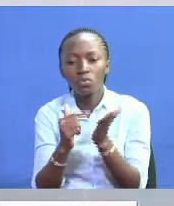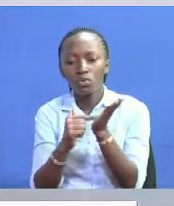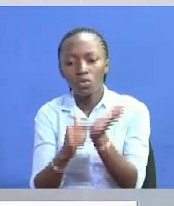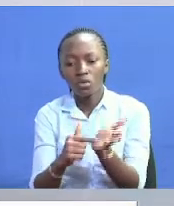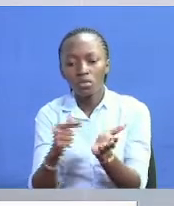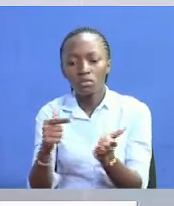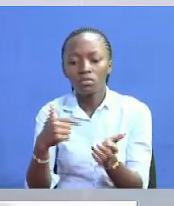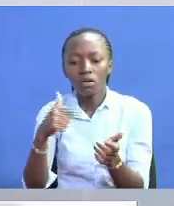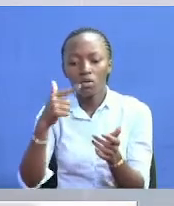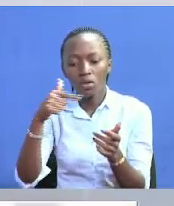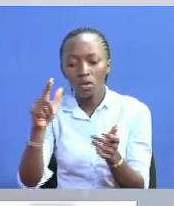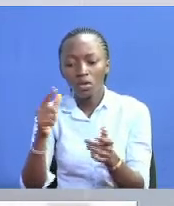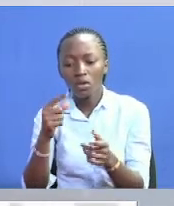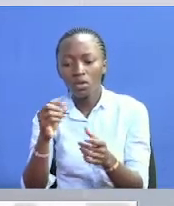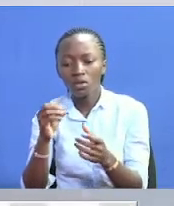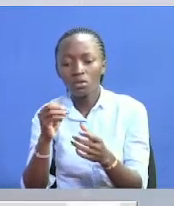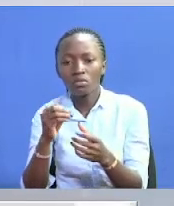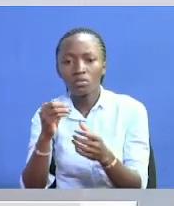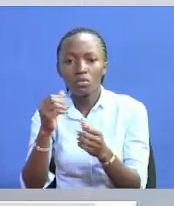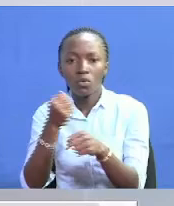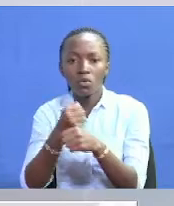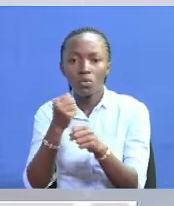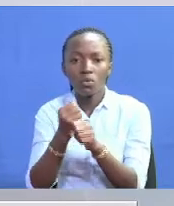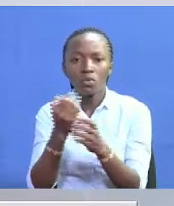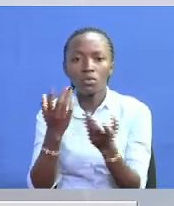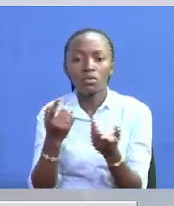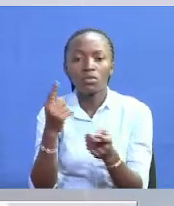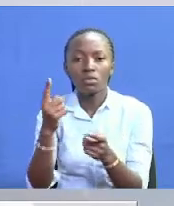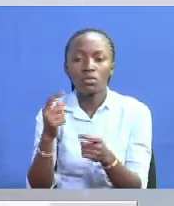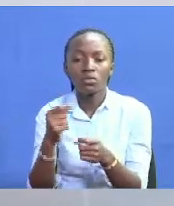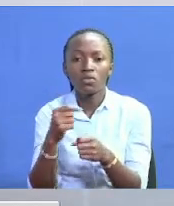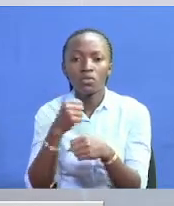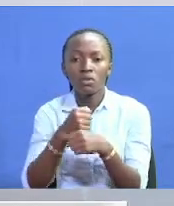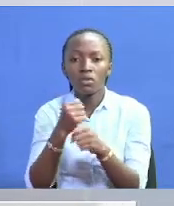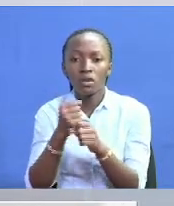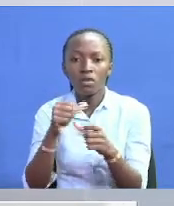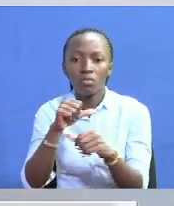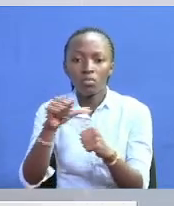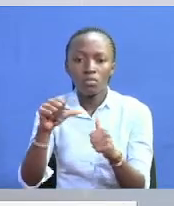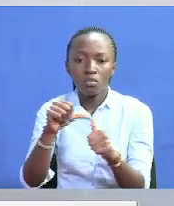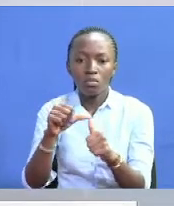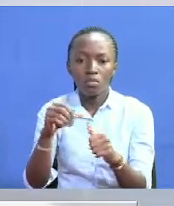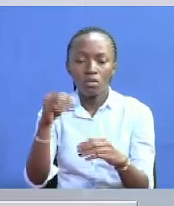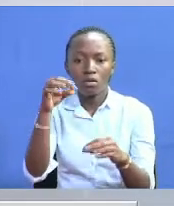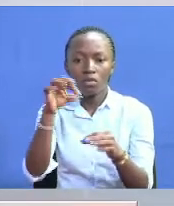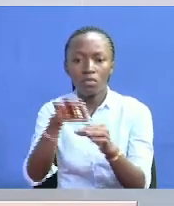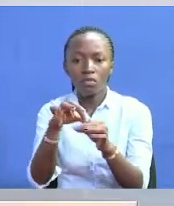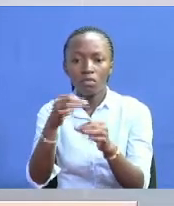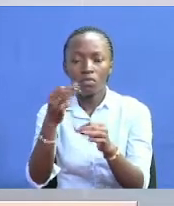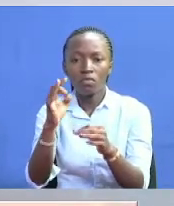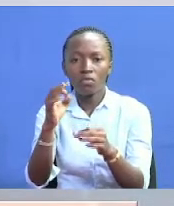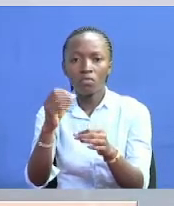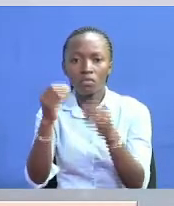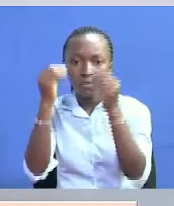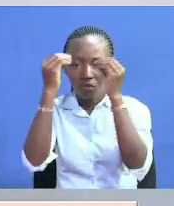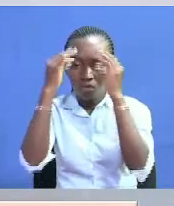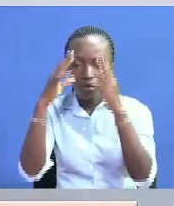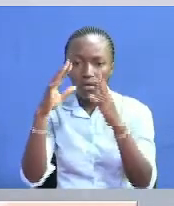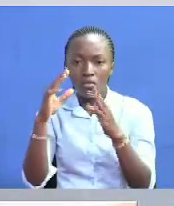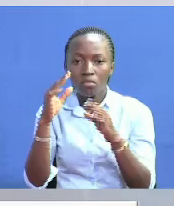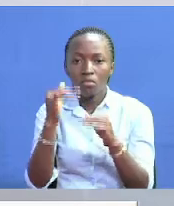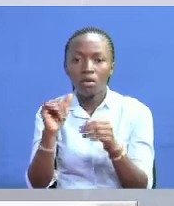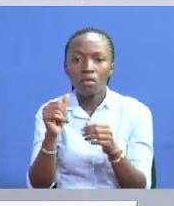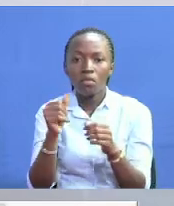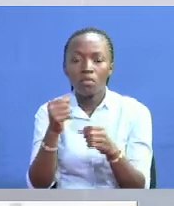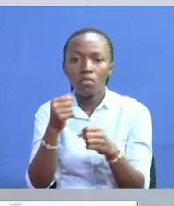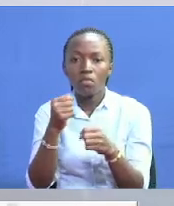accountable, of course, now to try to amplify the voice of the students by rectifying the voices and the needs of